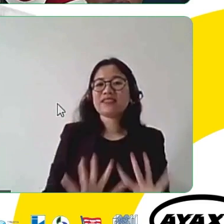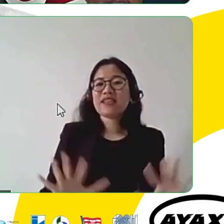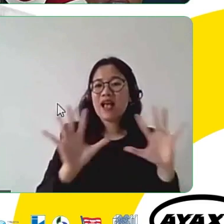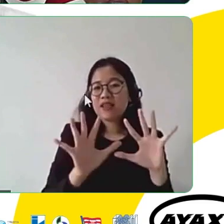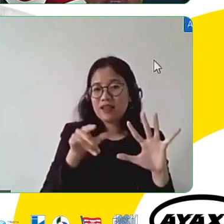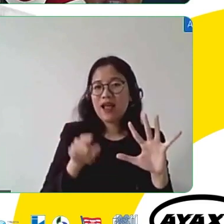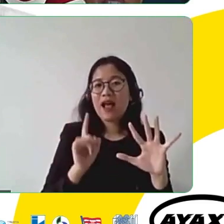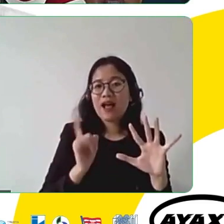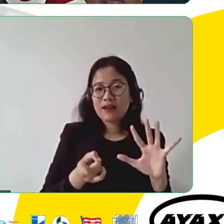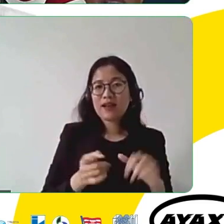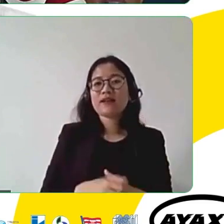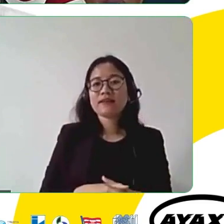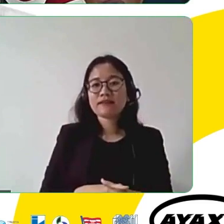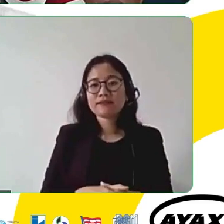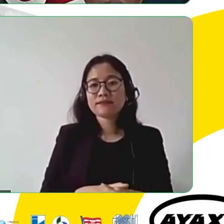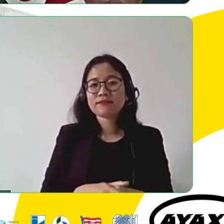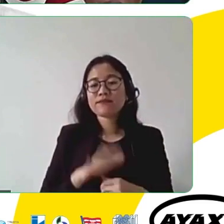We can see the trend of